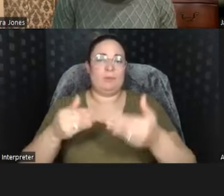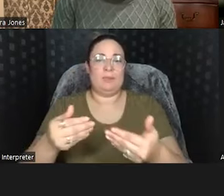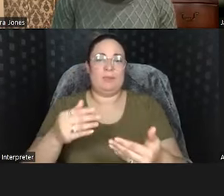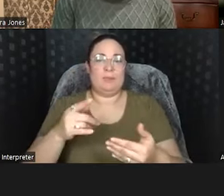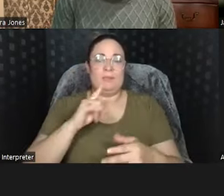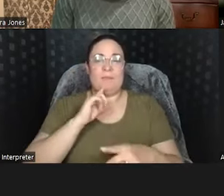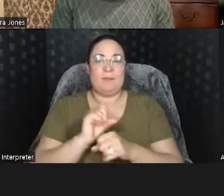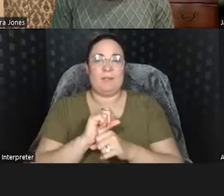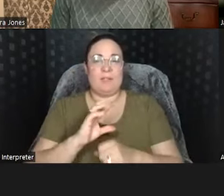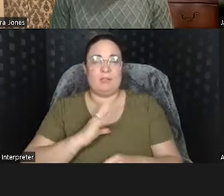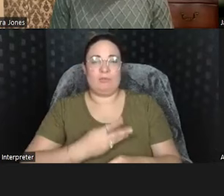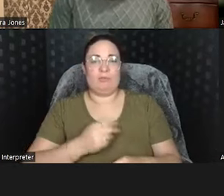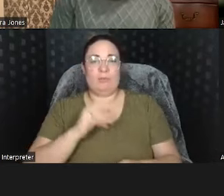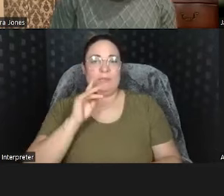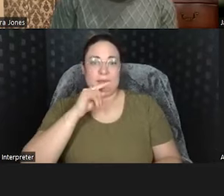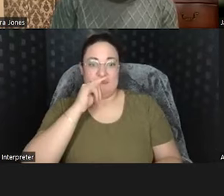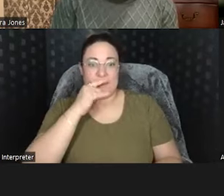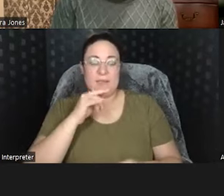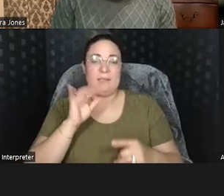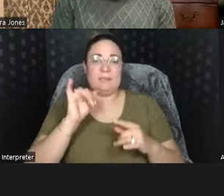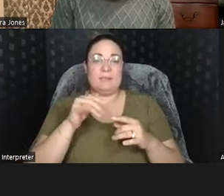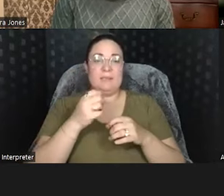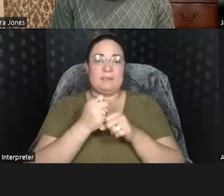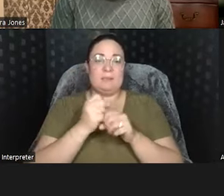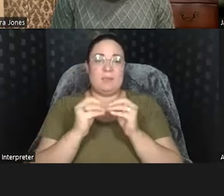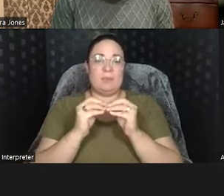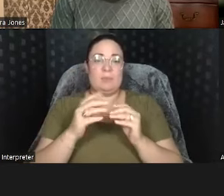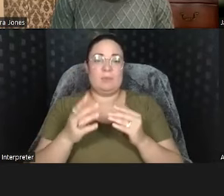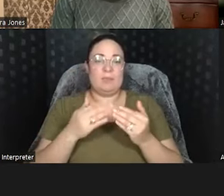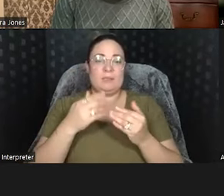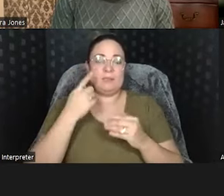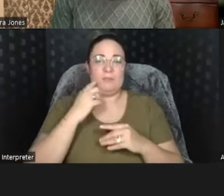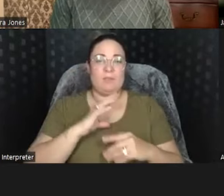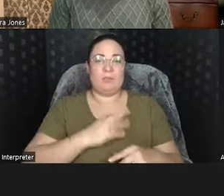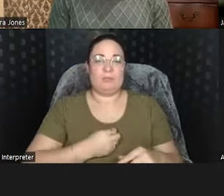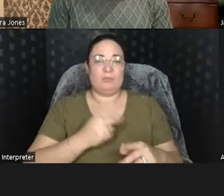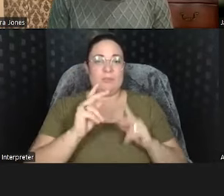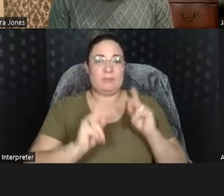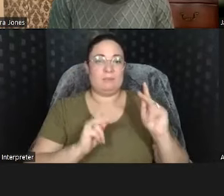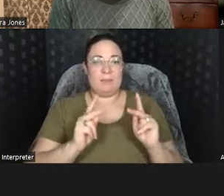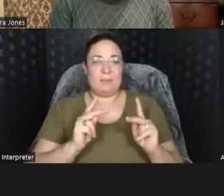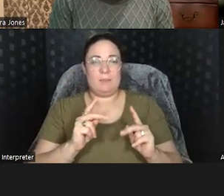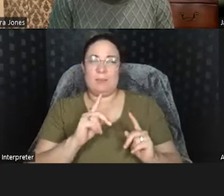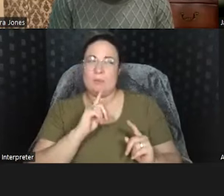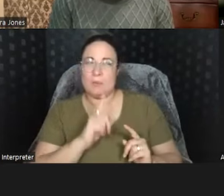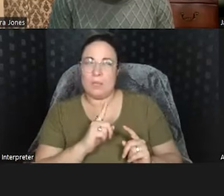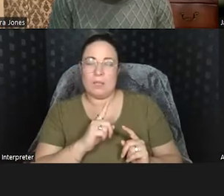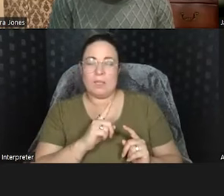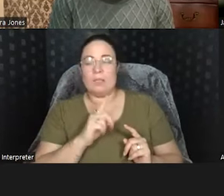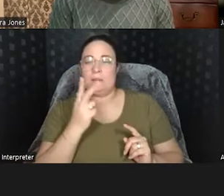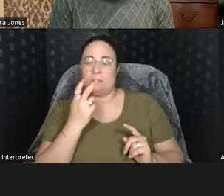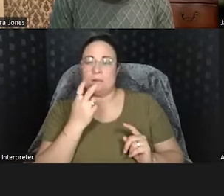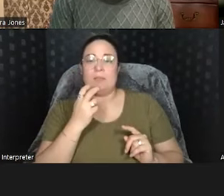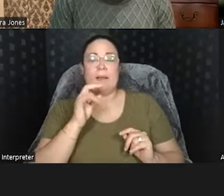validity of trans kids, which then make it much easier to question the validity of trans people, is an approach that